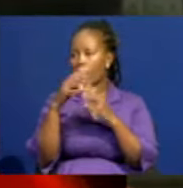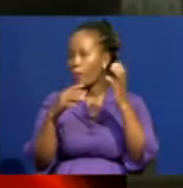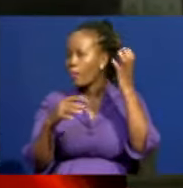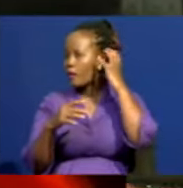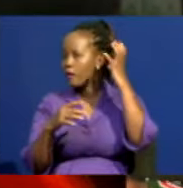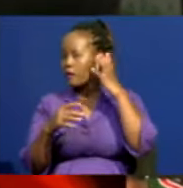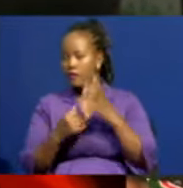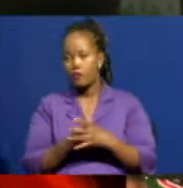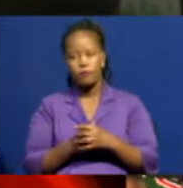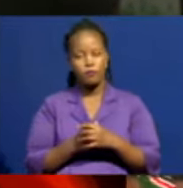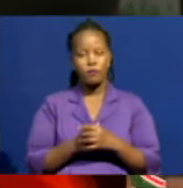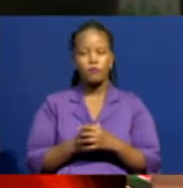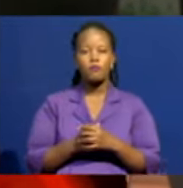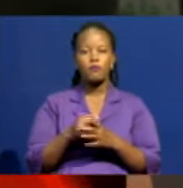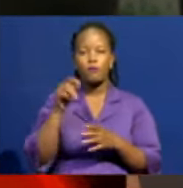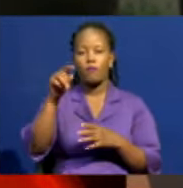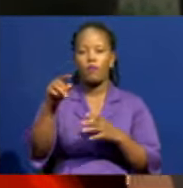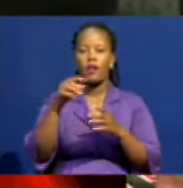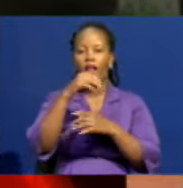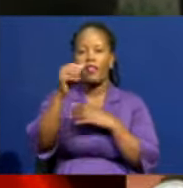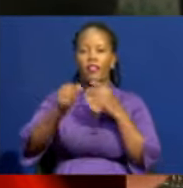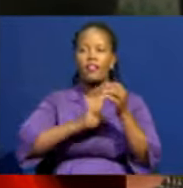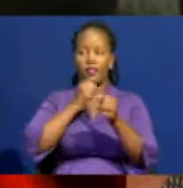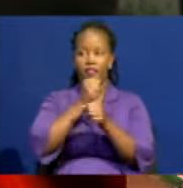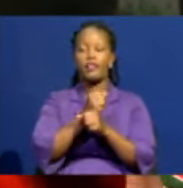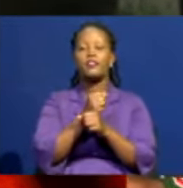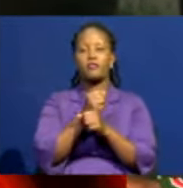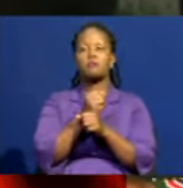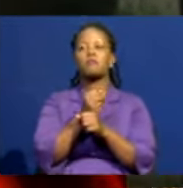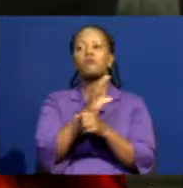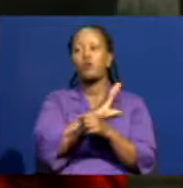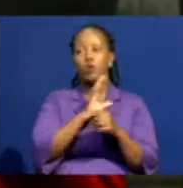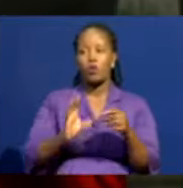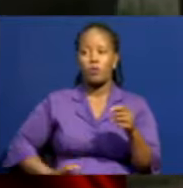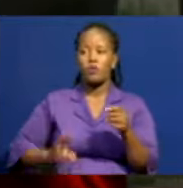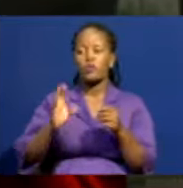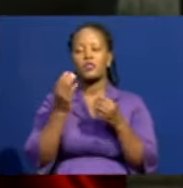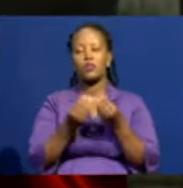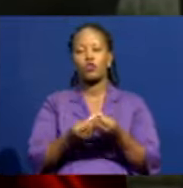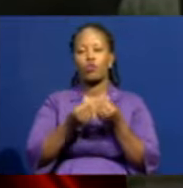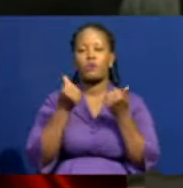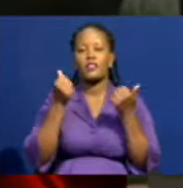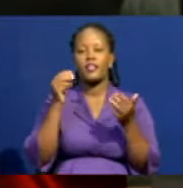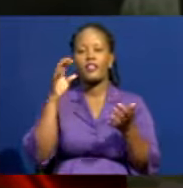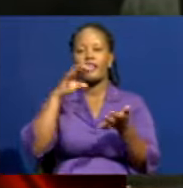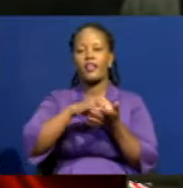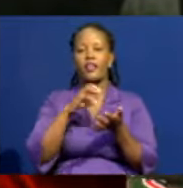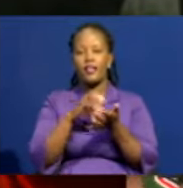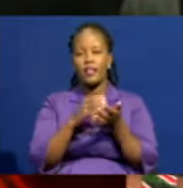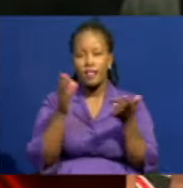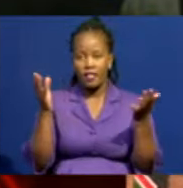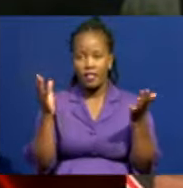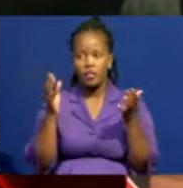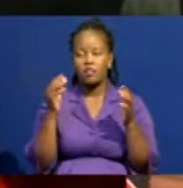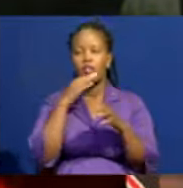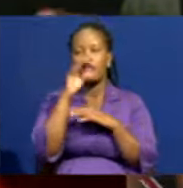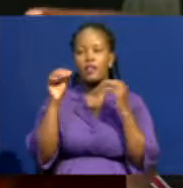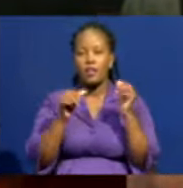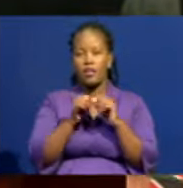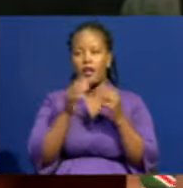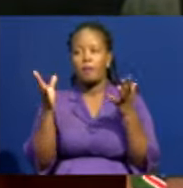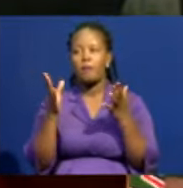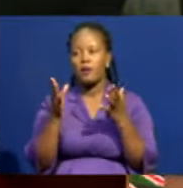year, the commission completed the case involving allegations